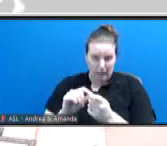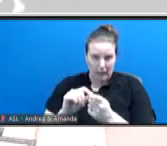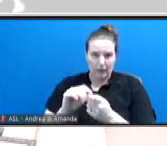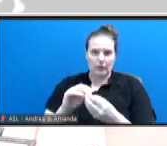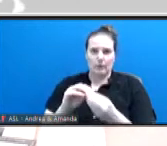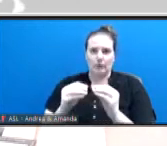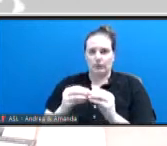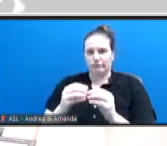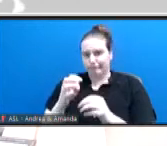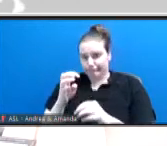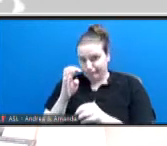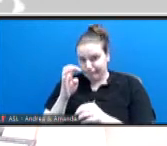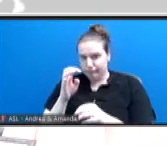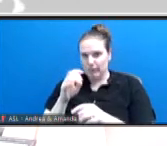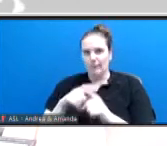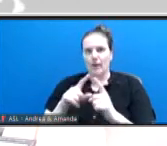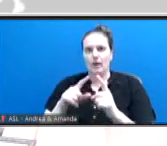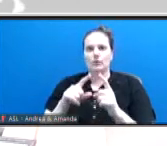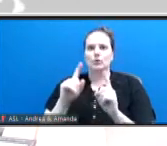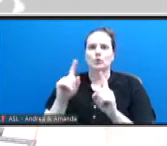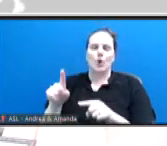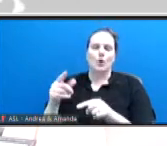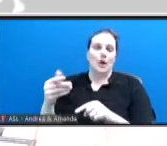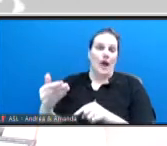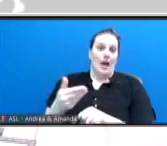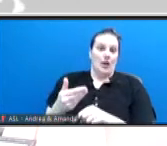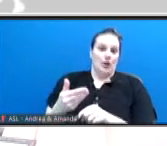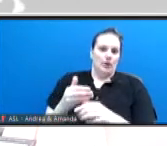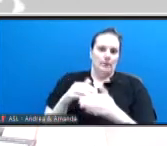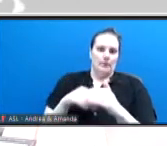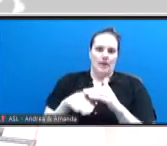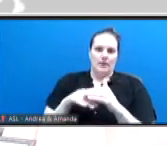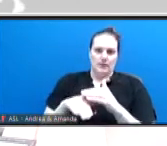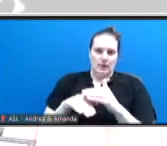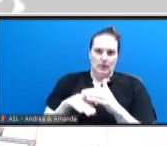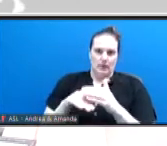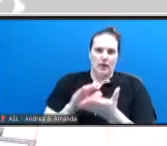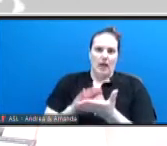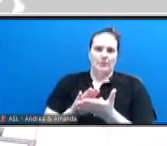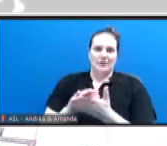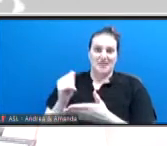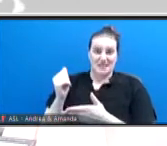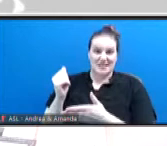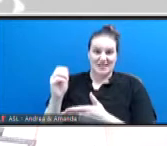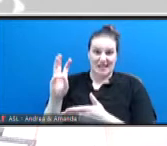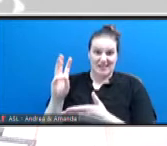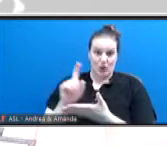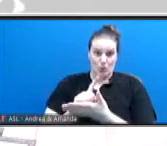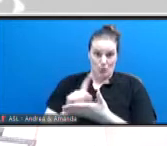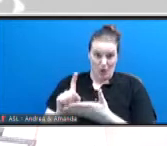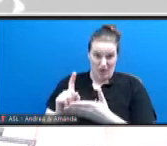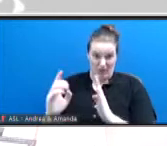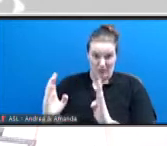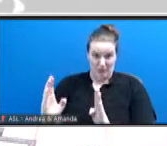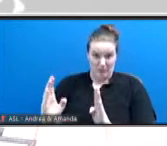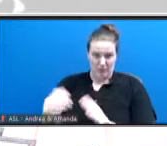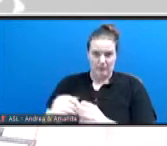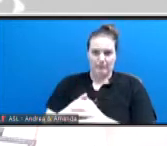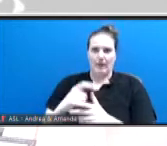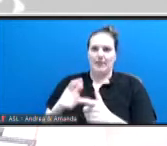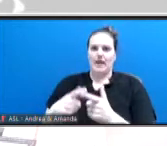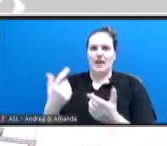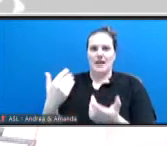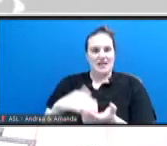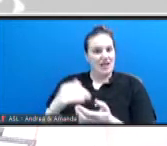get hired, you go to the basic academy. That's about 16 weeks. Then you come back and you get about 12 weeks